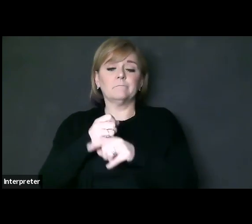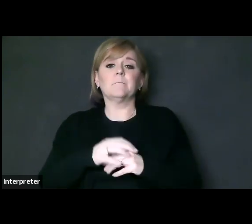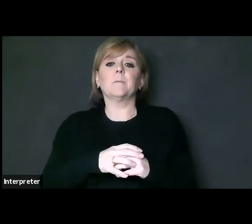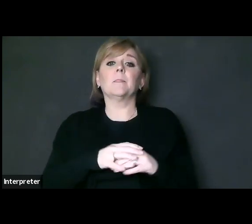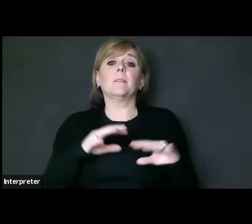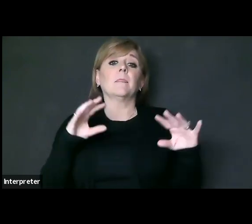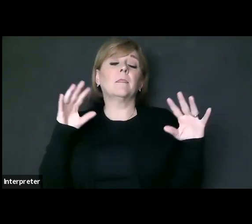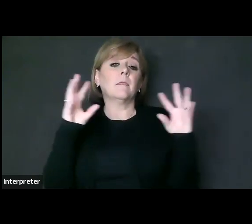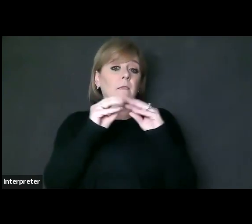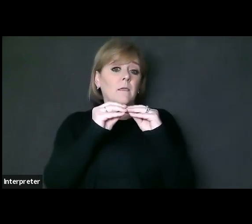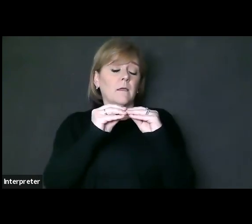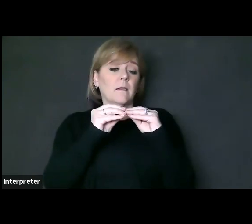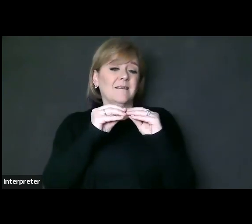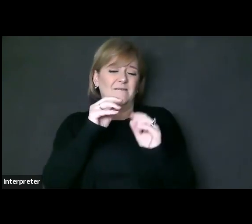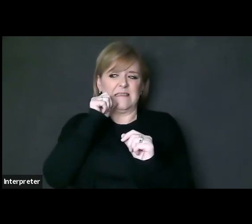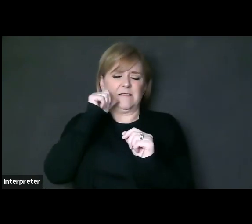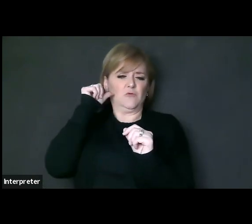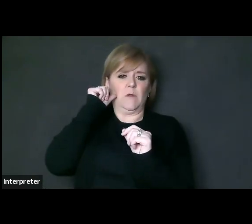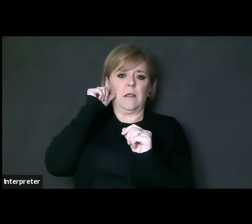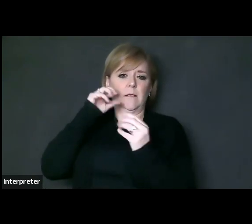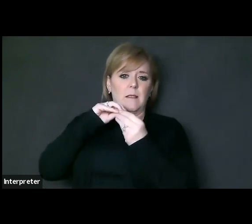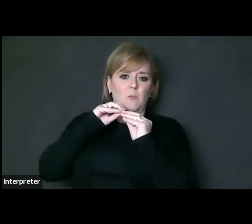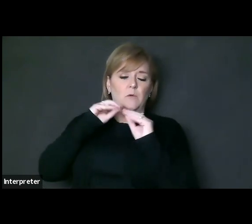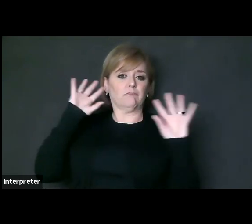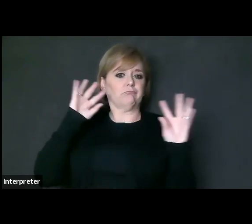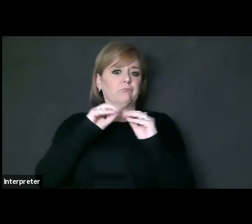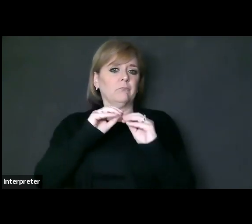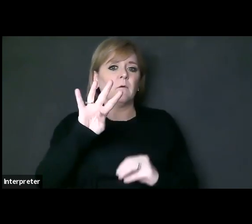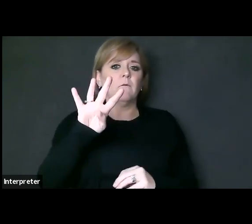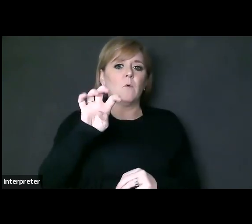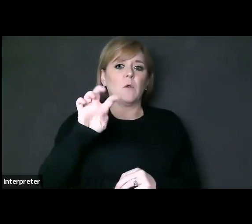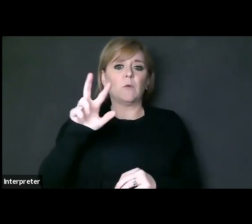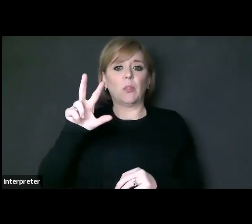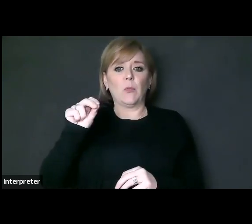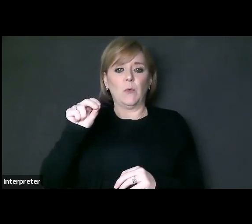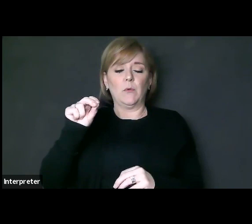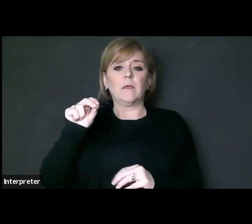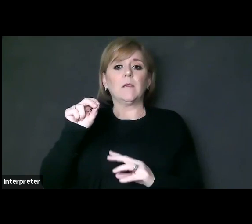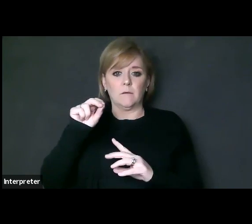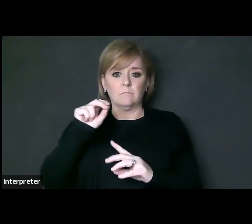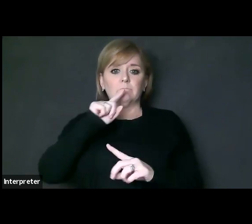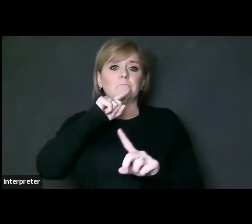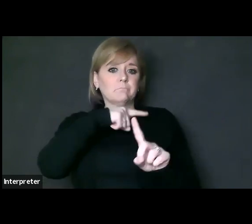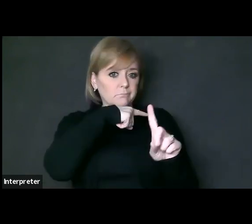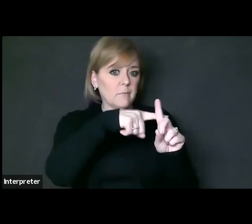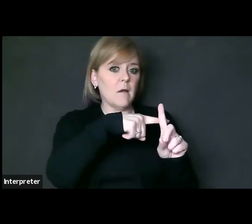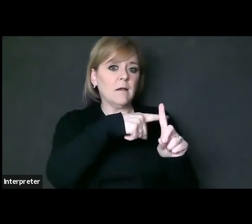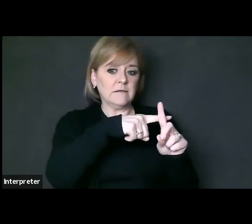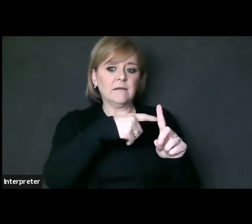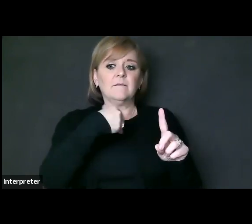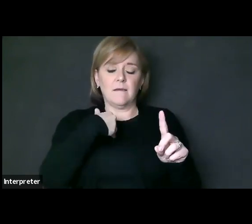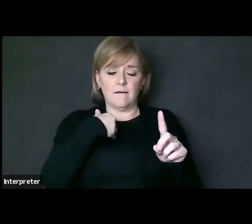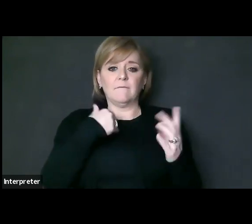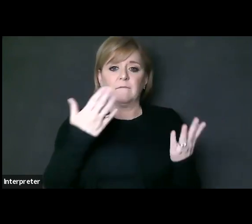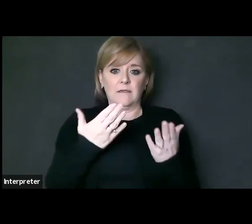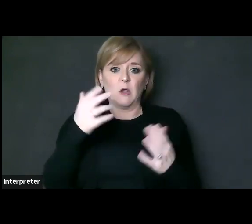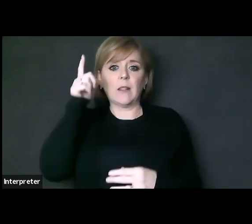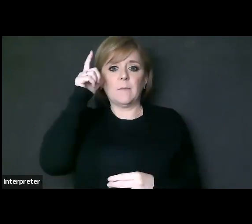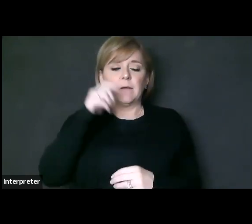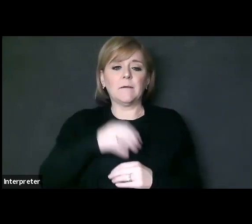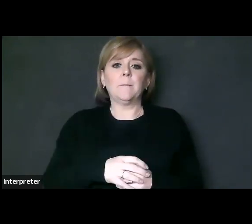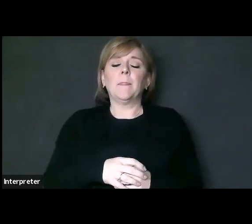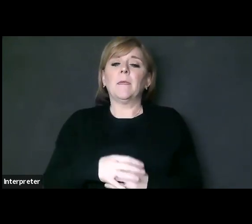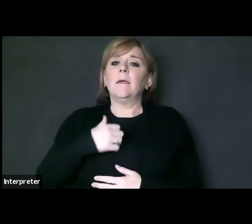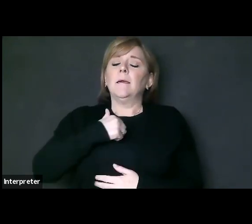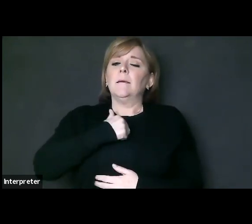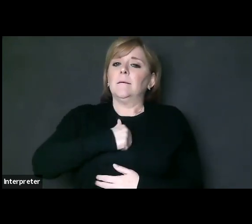We are reporting as of yesterday, 430 reported cases in Lubbock. I also regret that